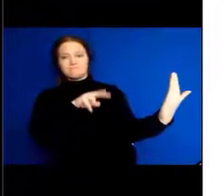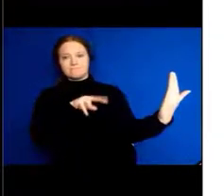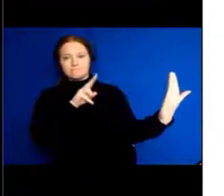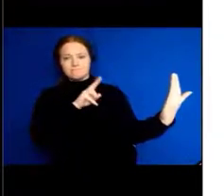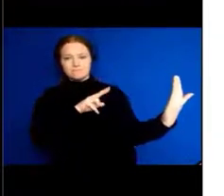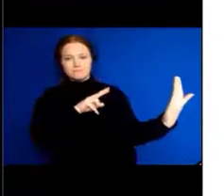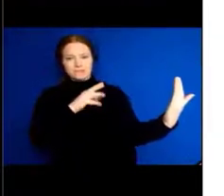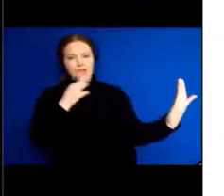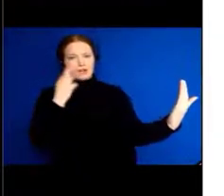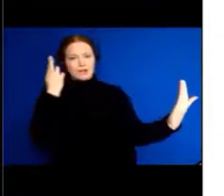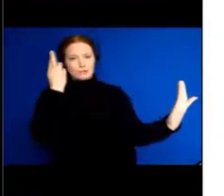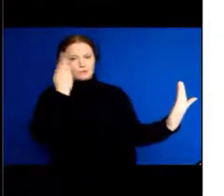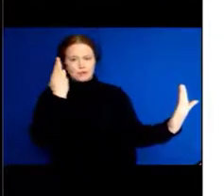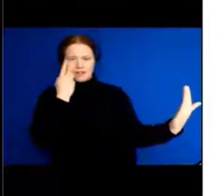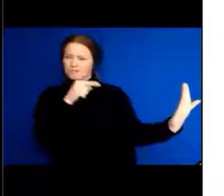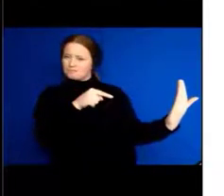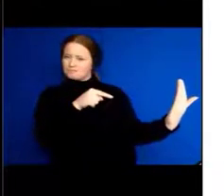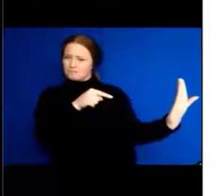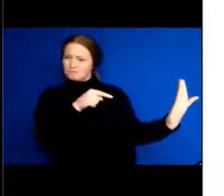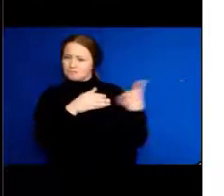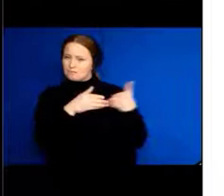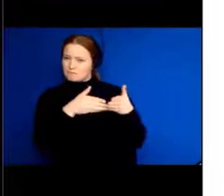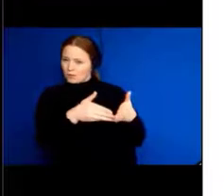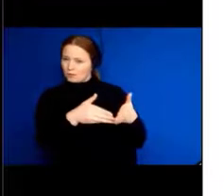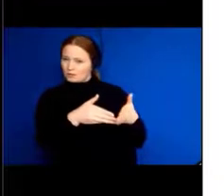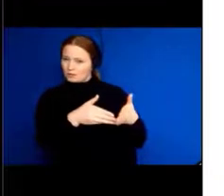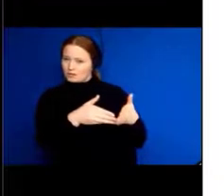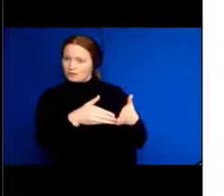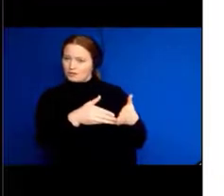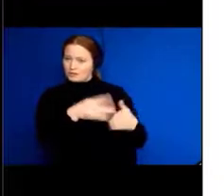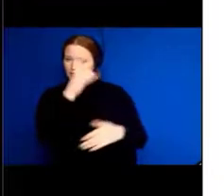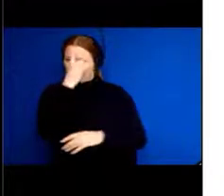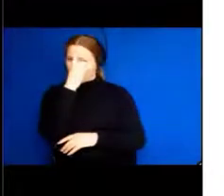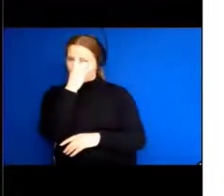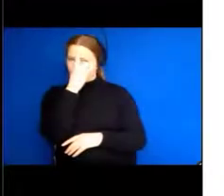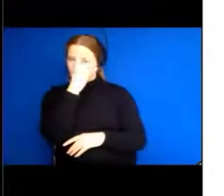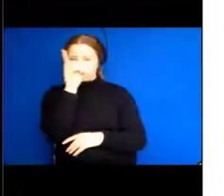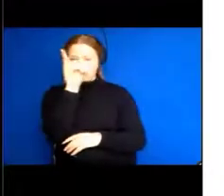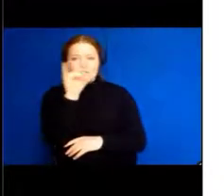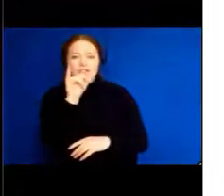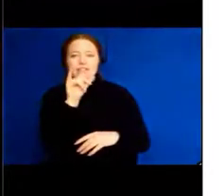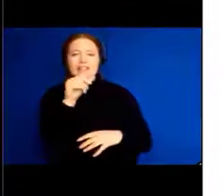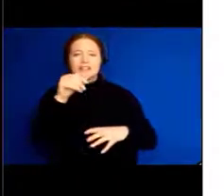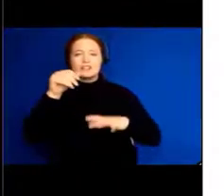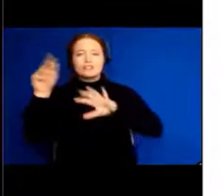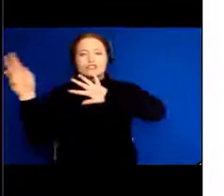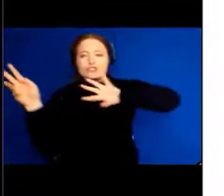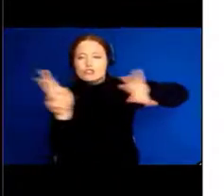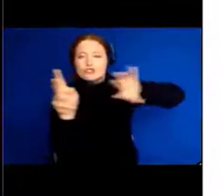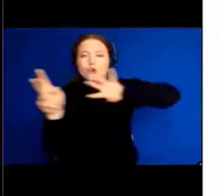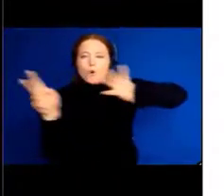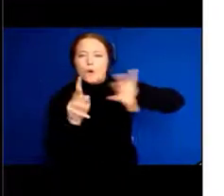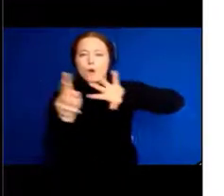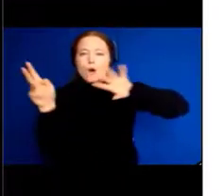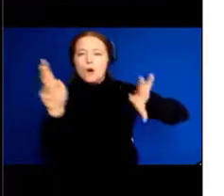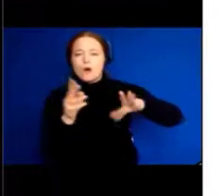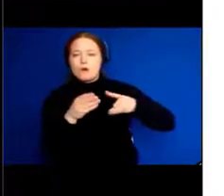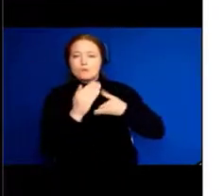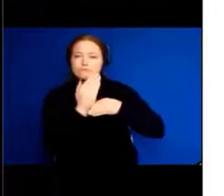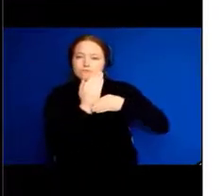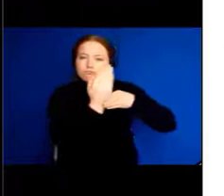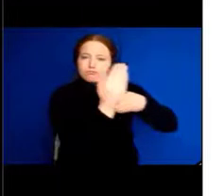I did create a sailboat. To me, it's a sailboat in a storm, but not a